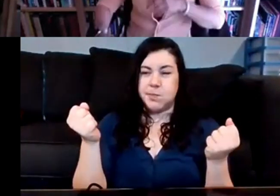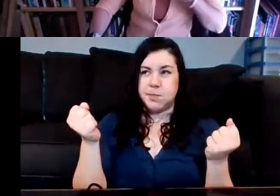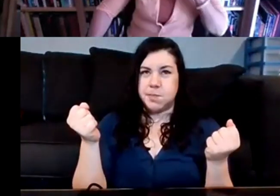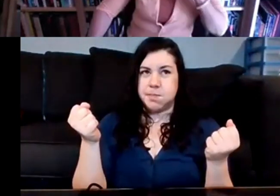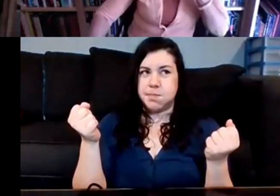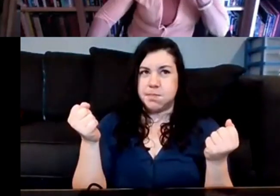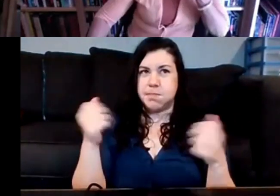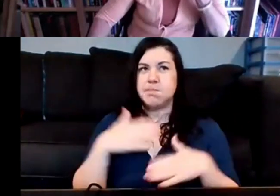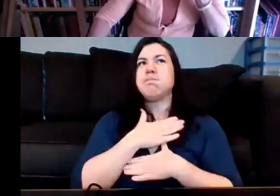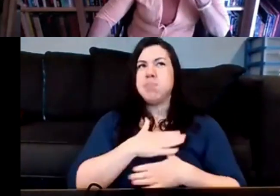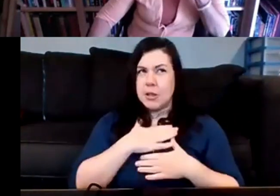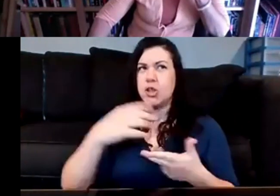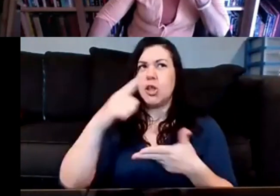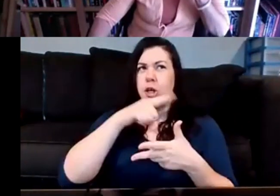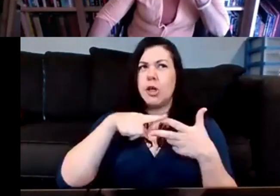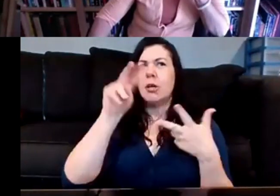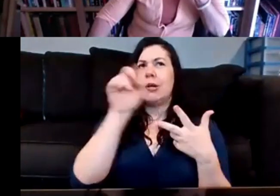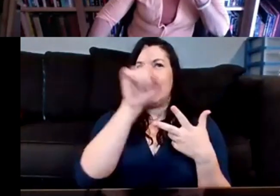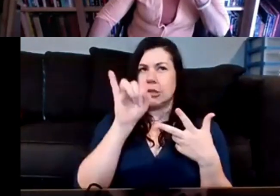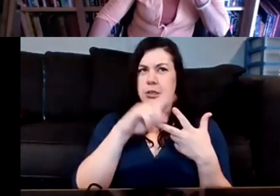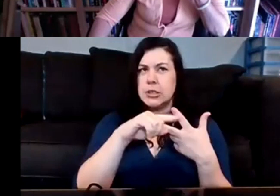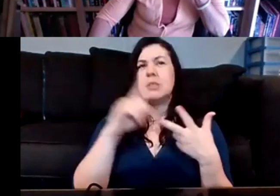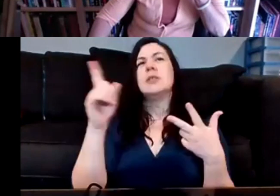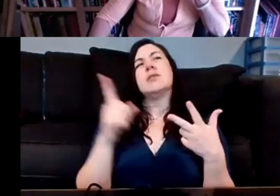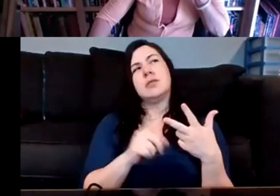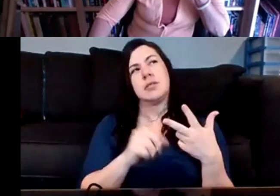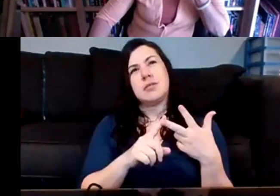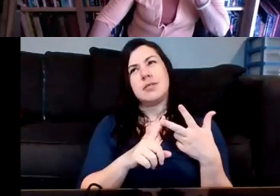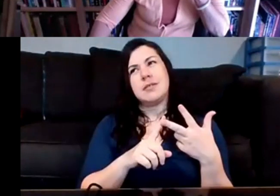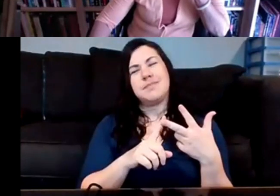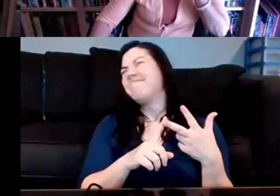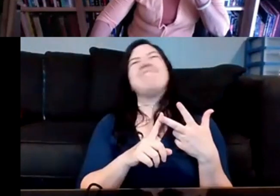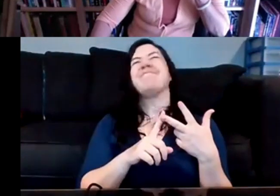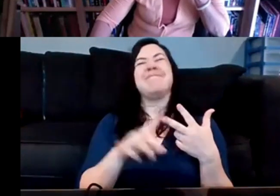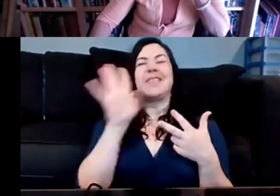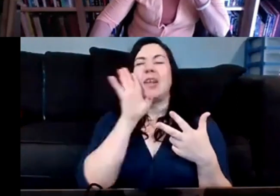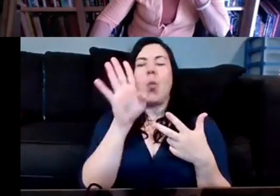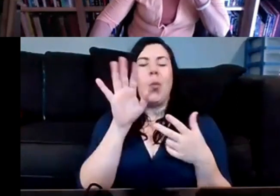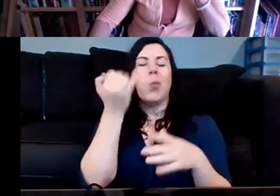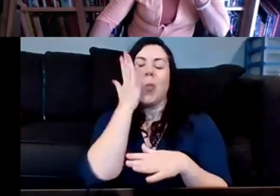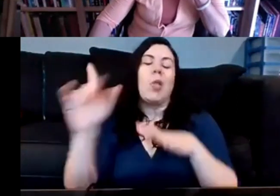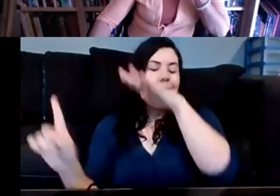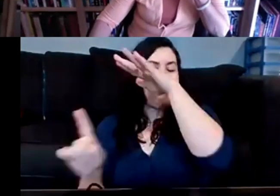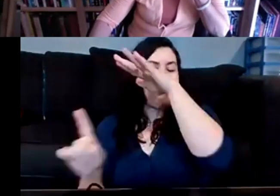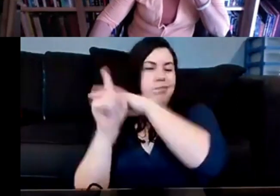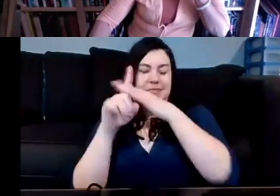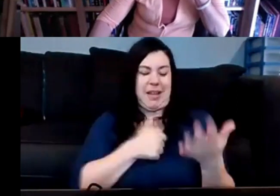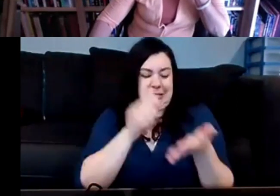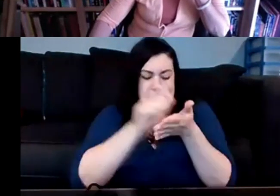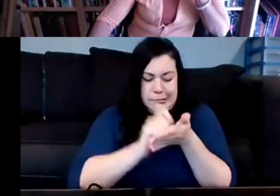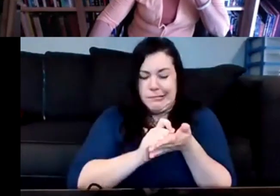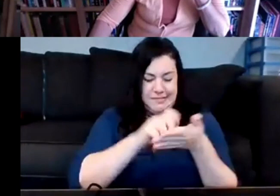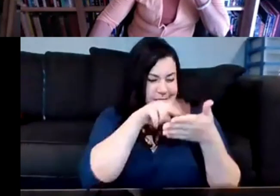Pleasure, Nazi Documentation Center. Yeah, I'll come back to the third thing if I can remember it. I can't read my own scribble.